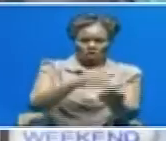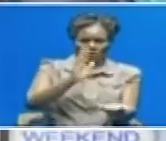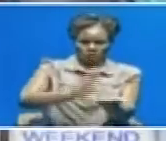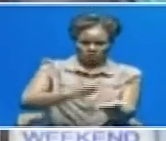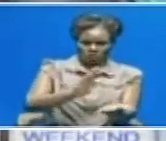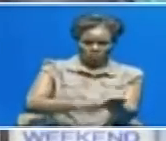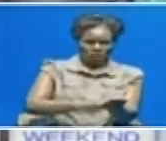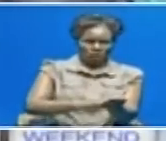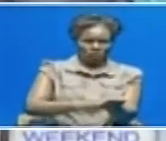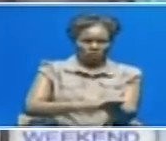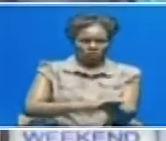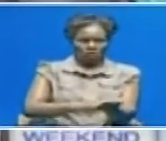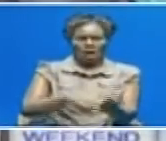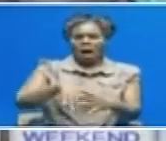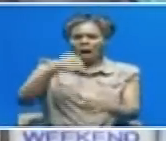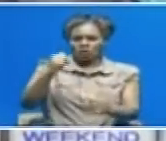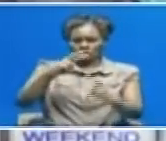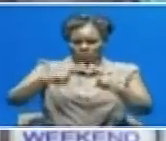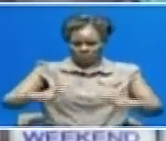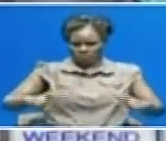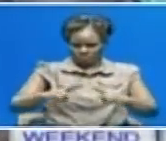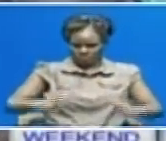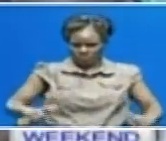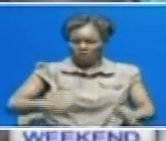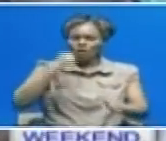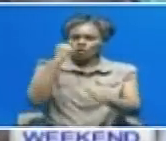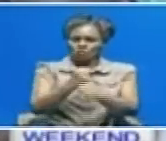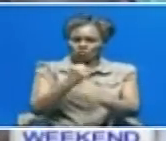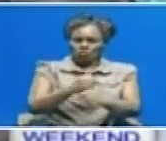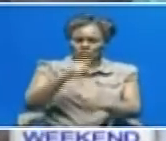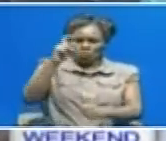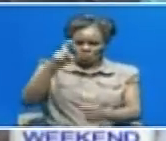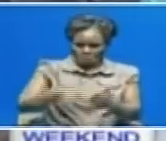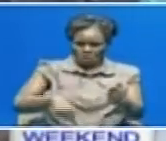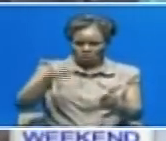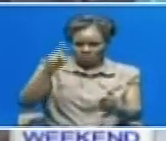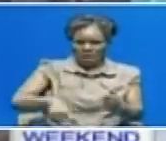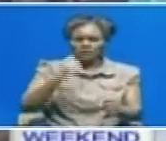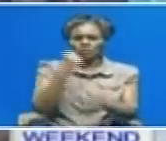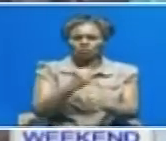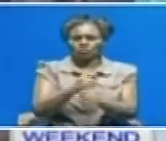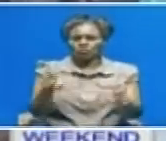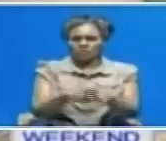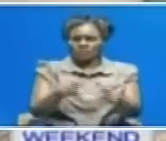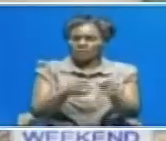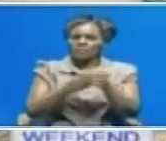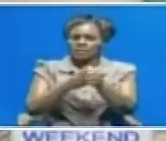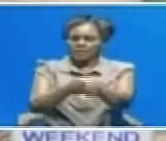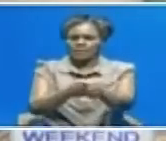come out of our engagement with the people. We will do what we have to do as a leadership and as county governments on the